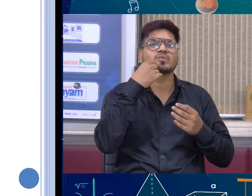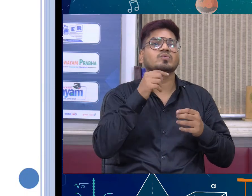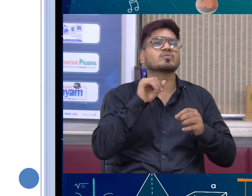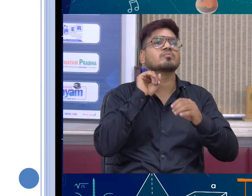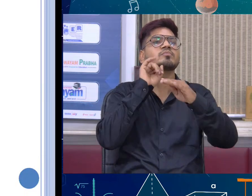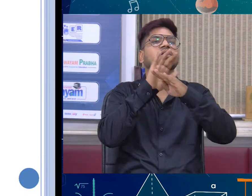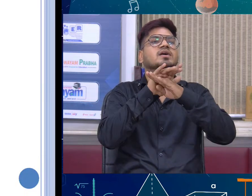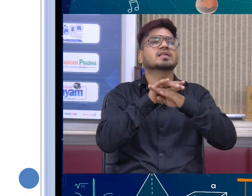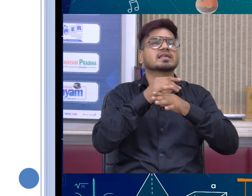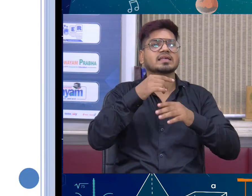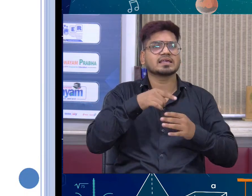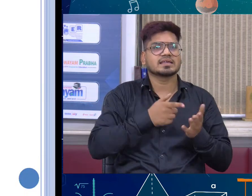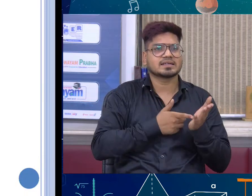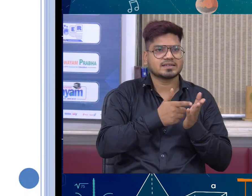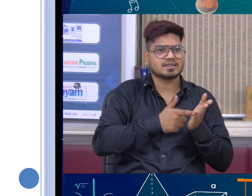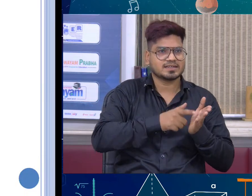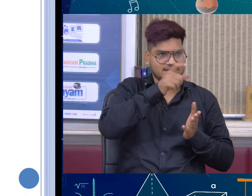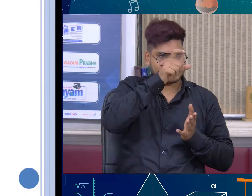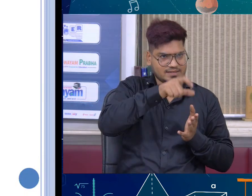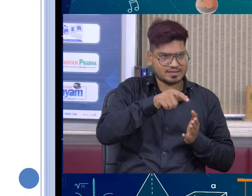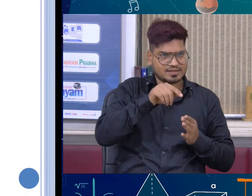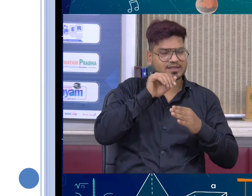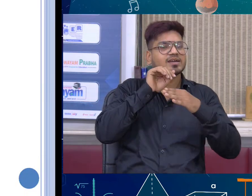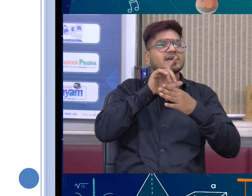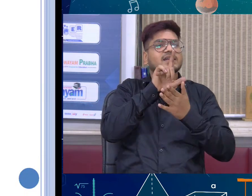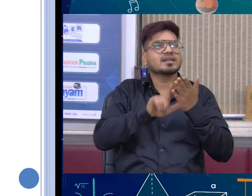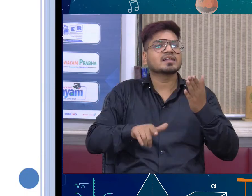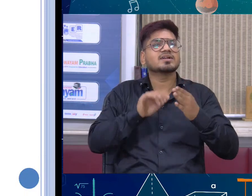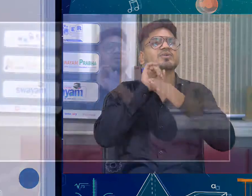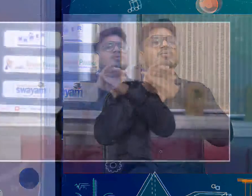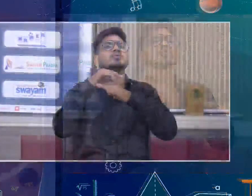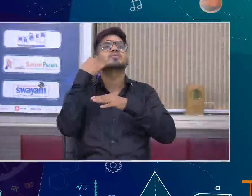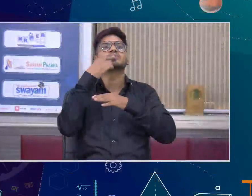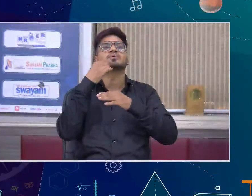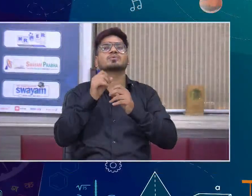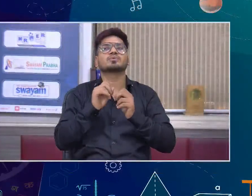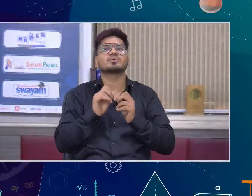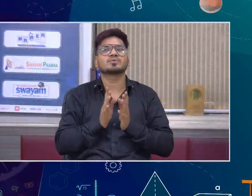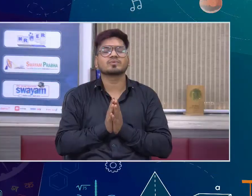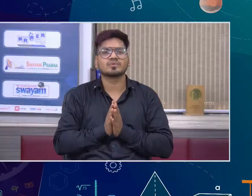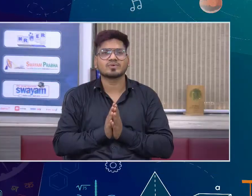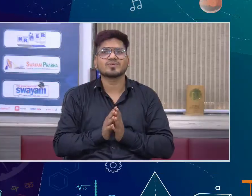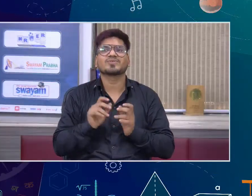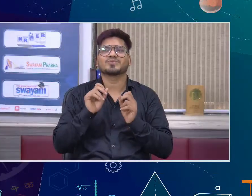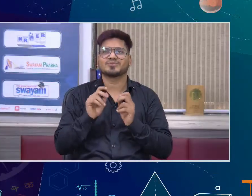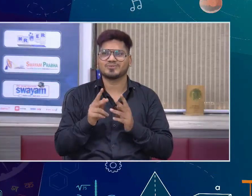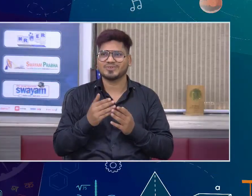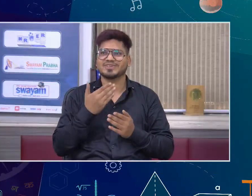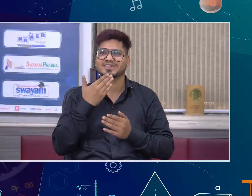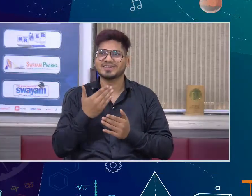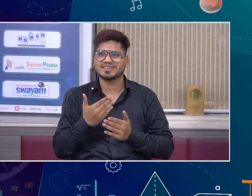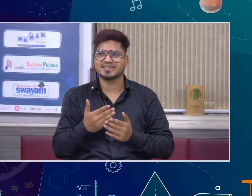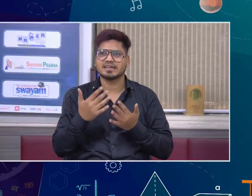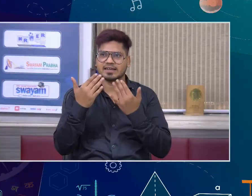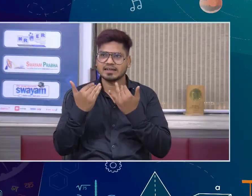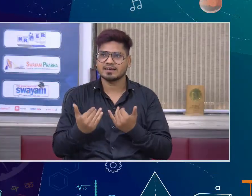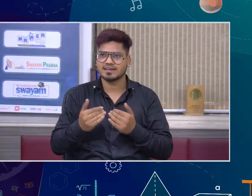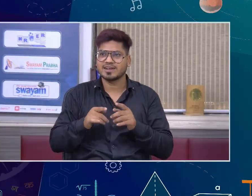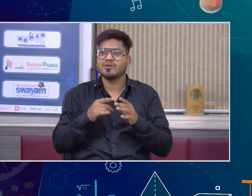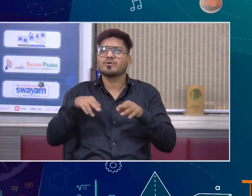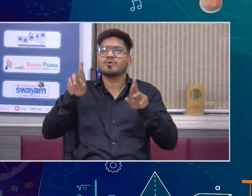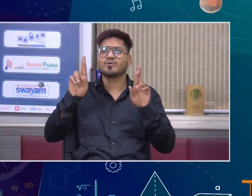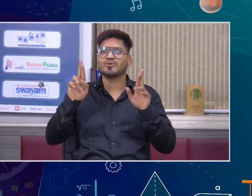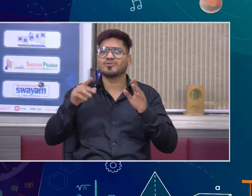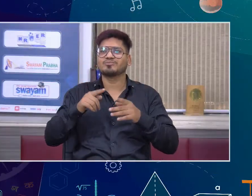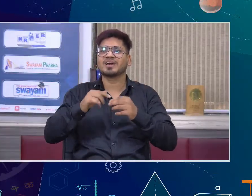letter, the Lanju, the farmer, wrote to somebody. To whom he wrote letter? These are the homeworks. So we'll be expecting